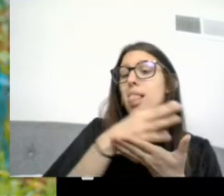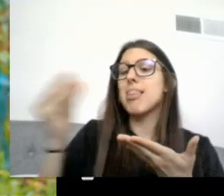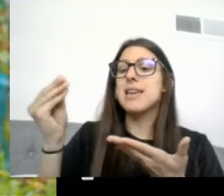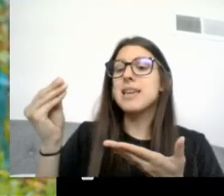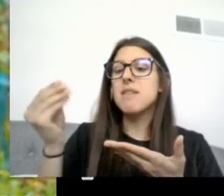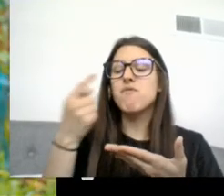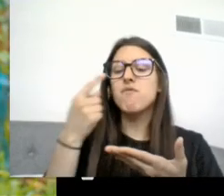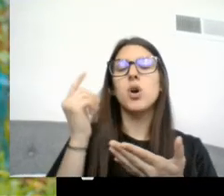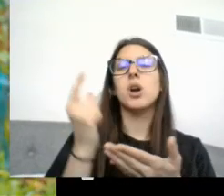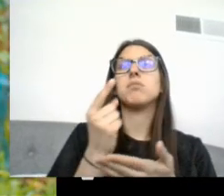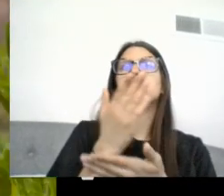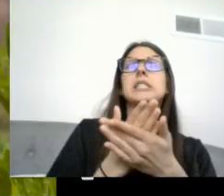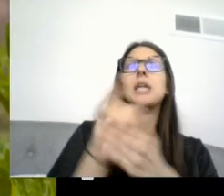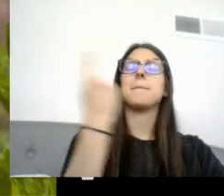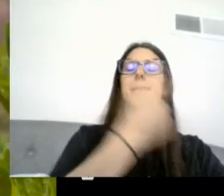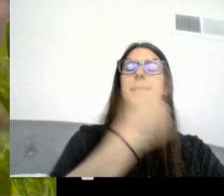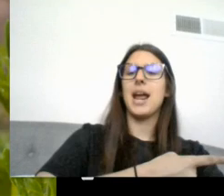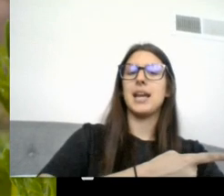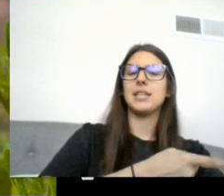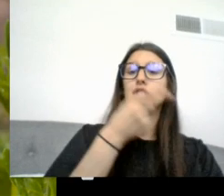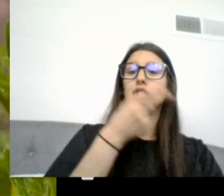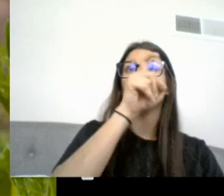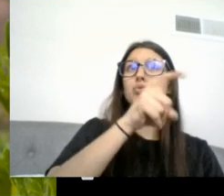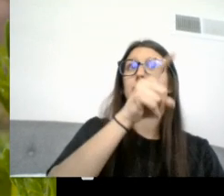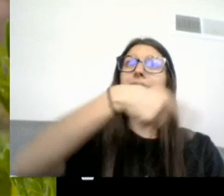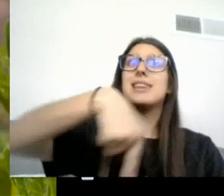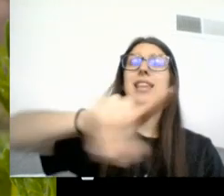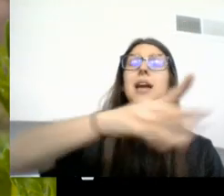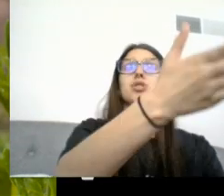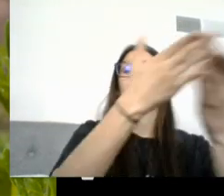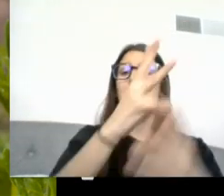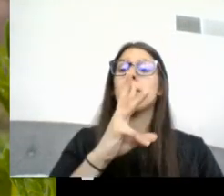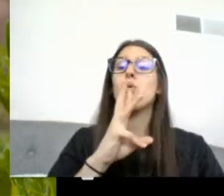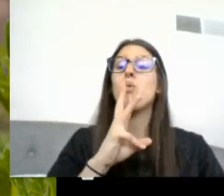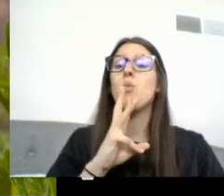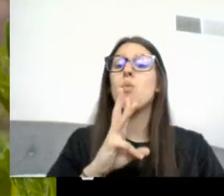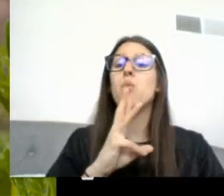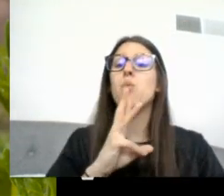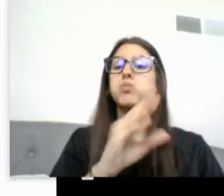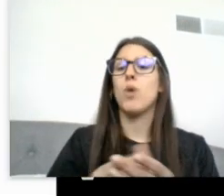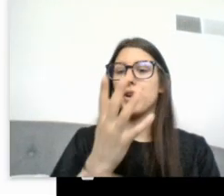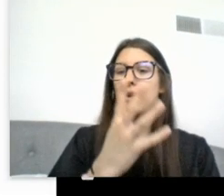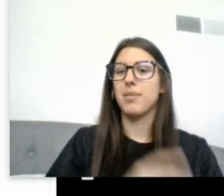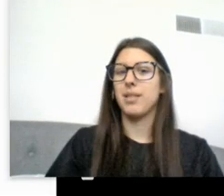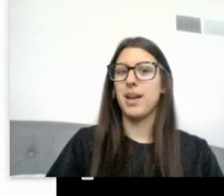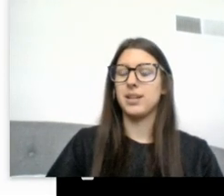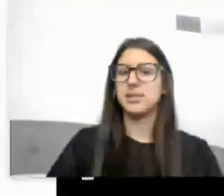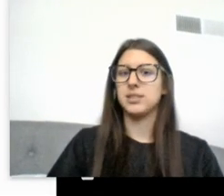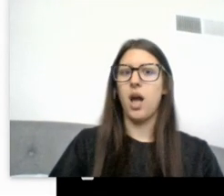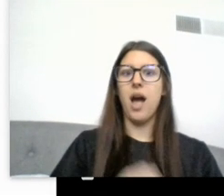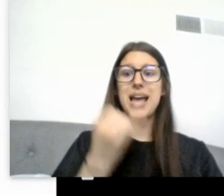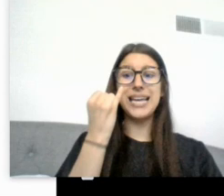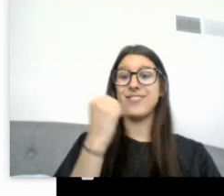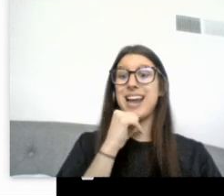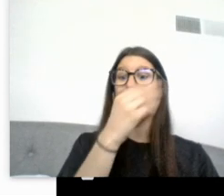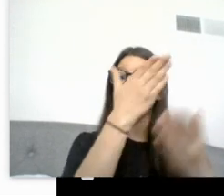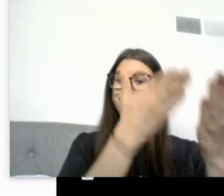sitter is for them to come and water your plants. Otherwise, the plants will go thirsty and they'll